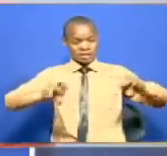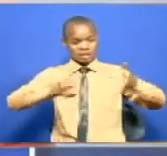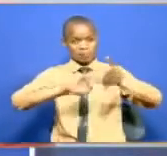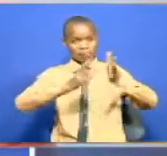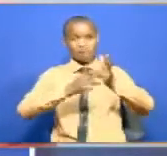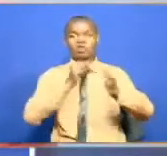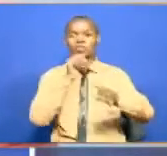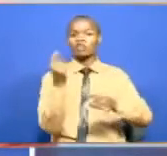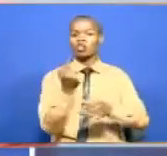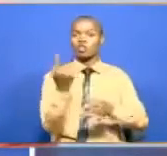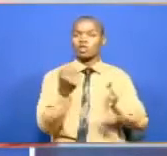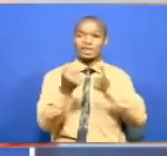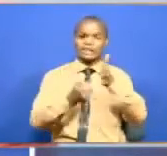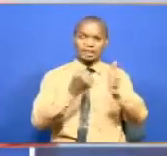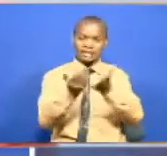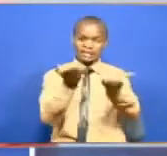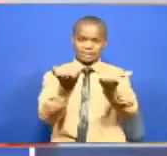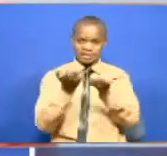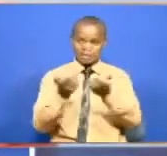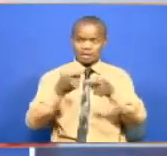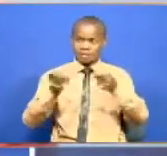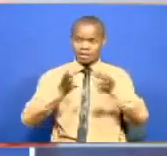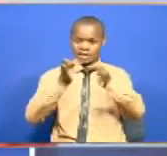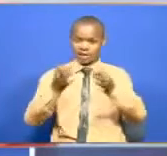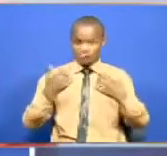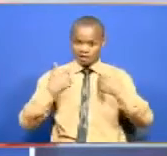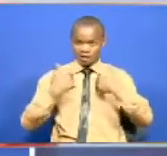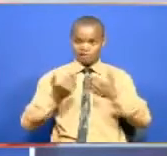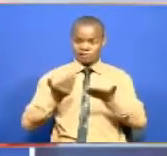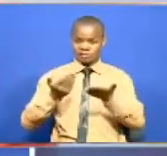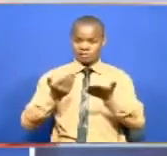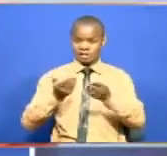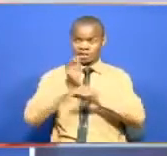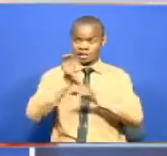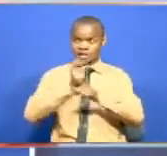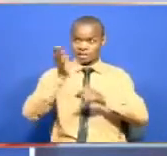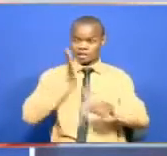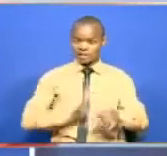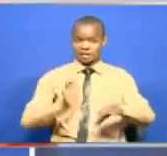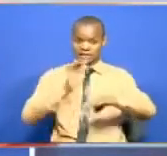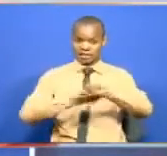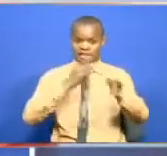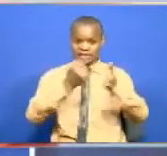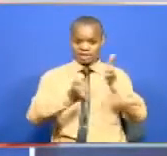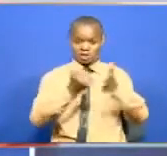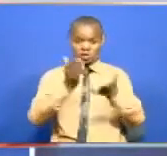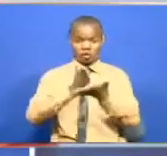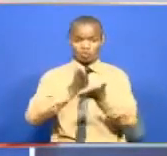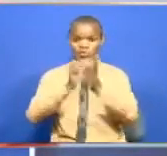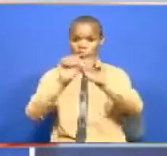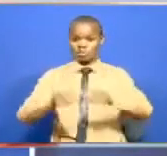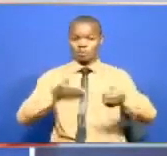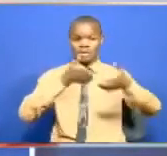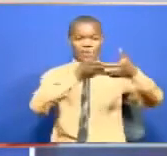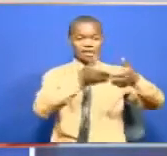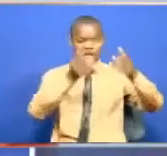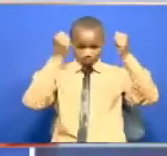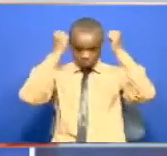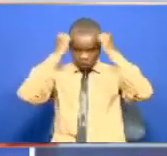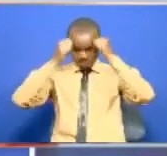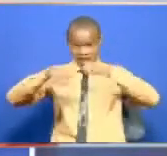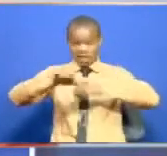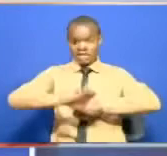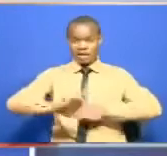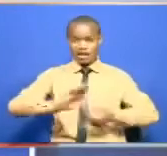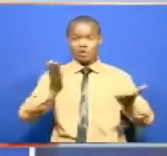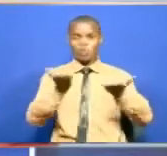industry needs. But if we have the trainers having access to industry, they'll be able to better guide the students on areas that